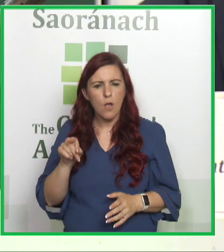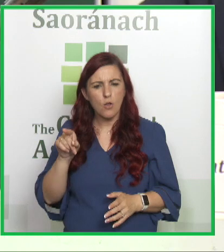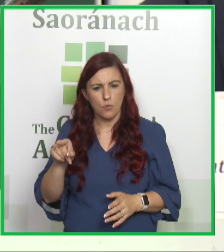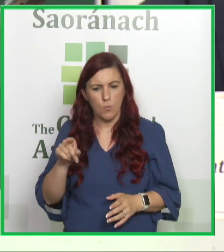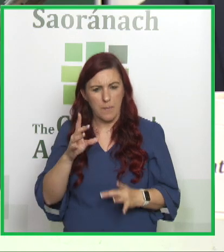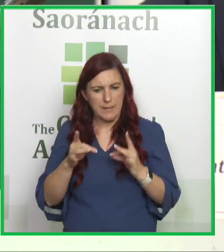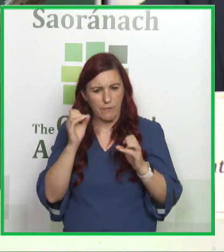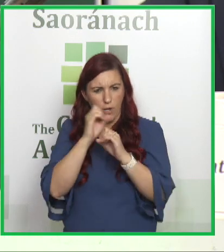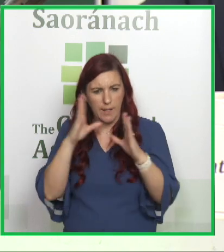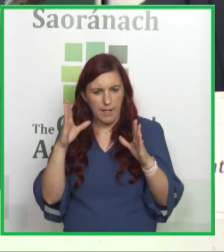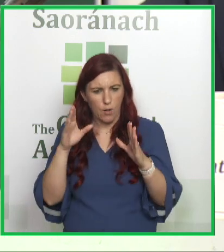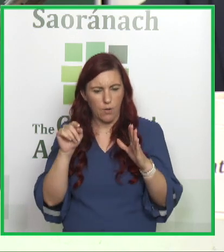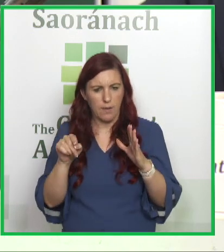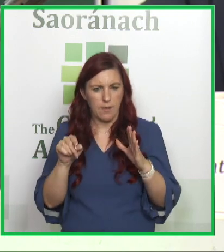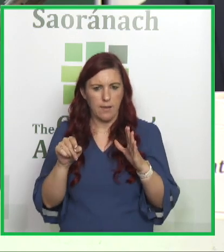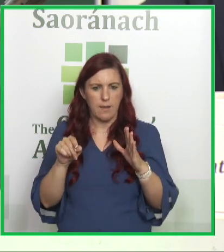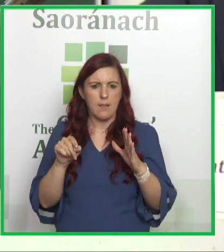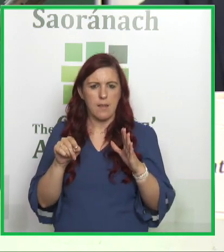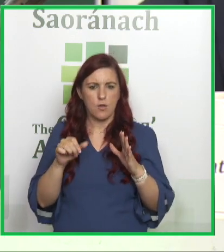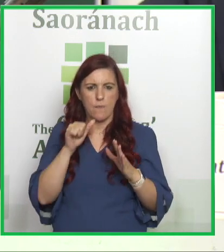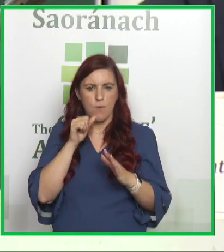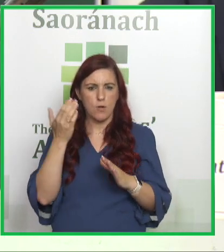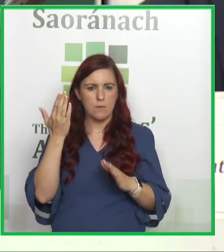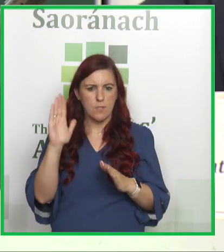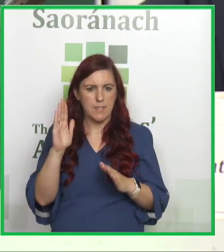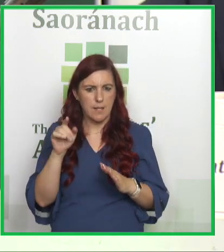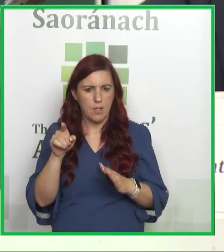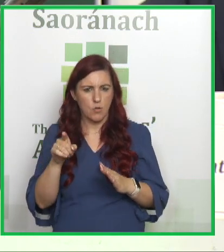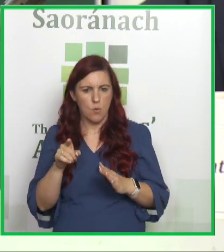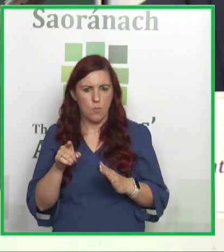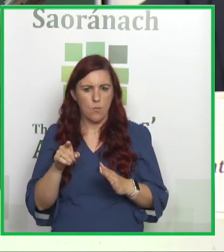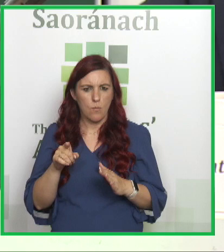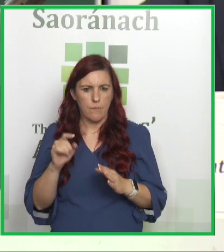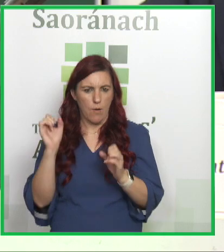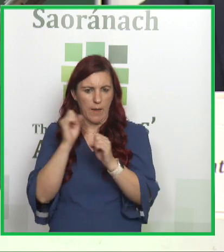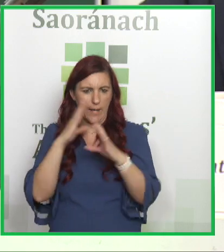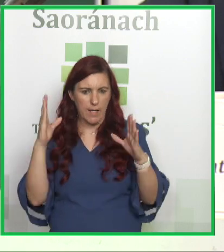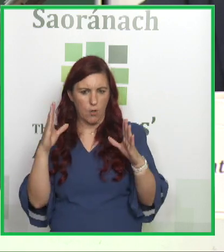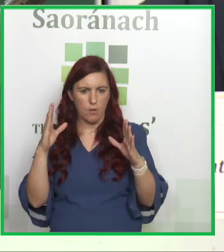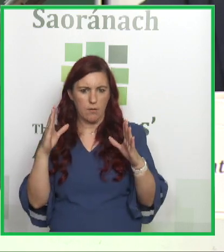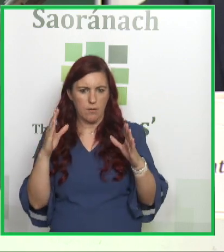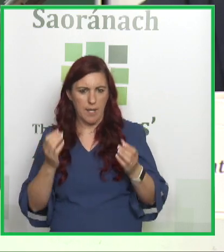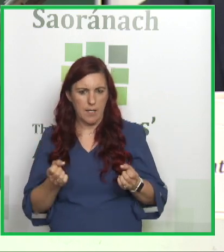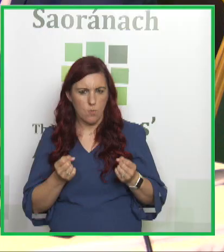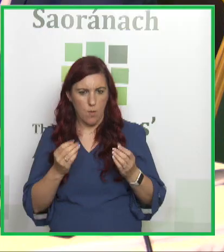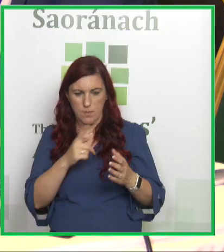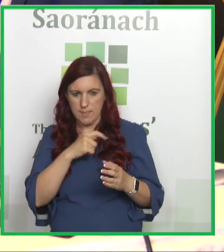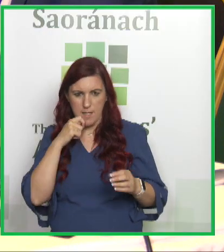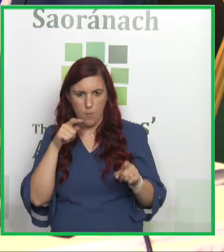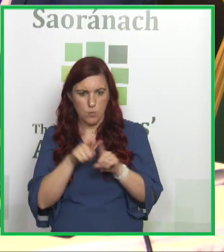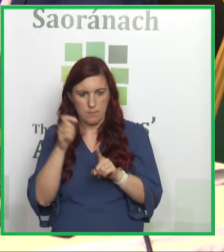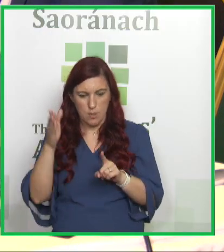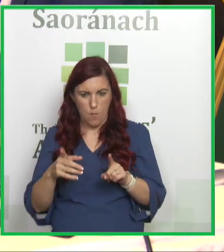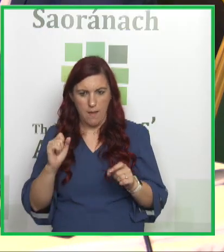very clear and consistent, as I said, at your first presentation. Your members since have made it very clear, as you expressed on the slide, your grave concerns